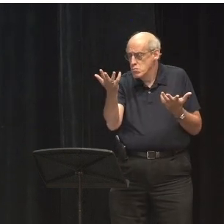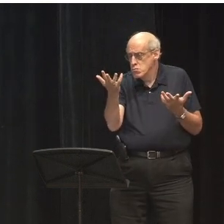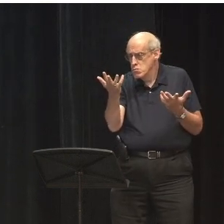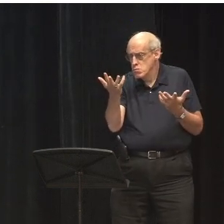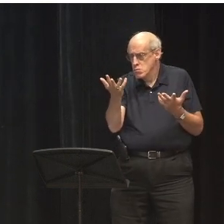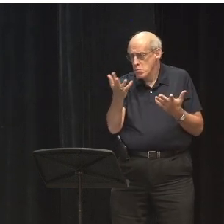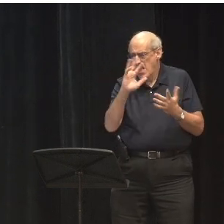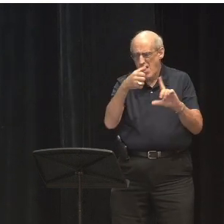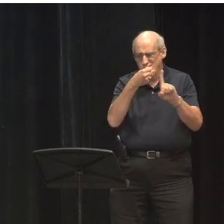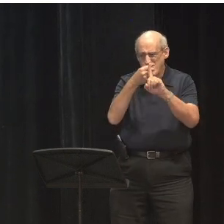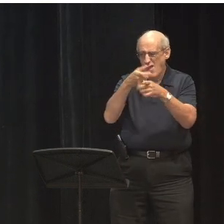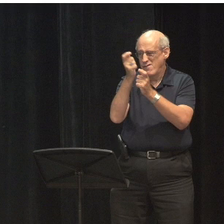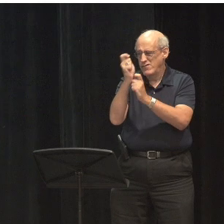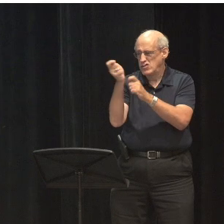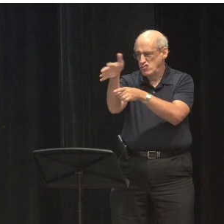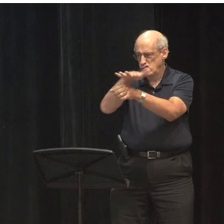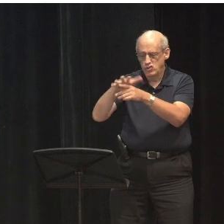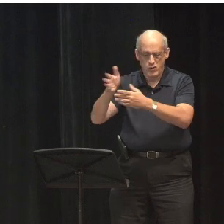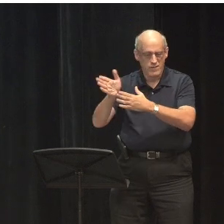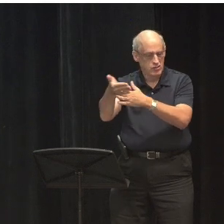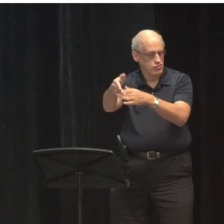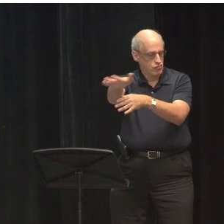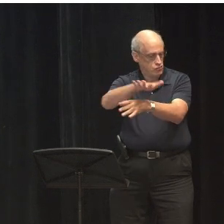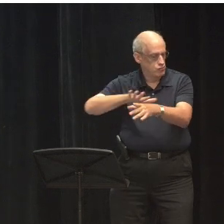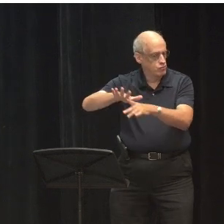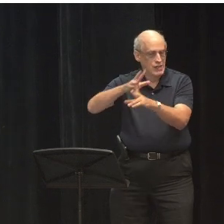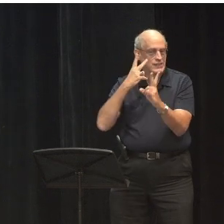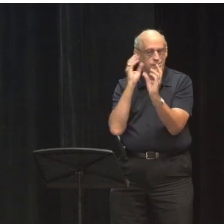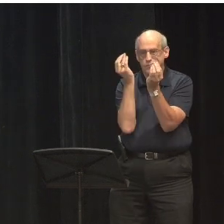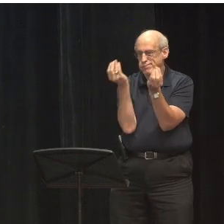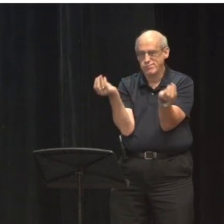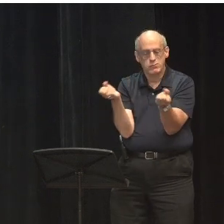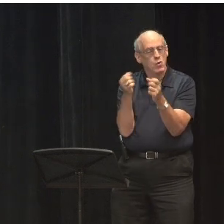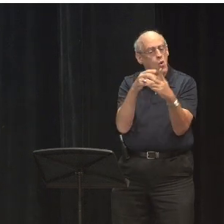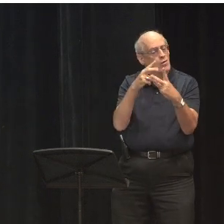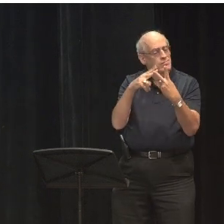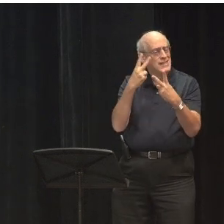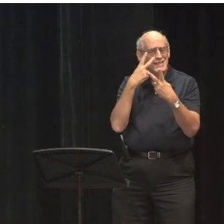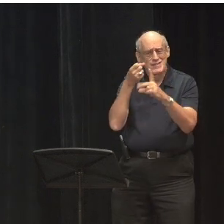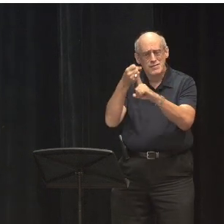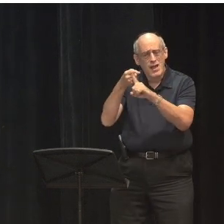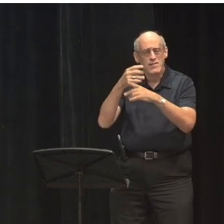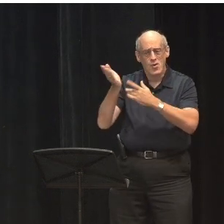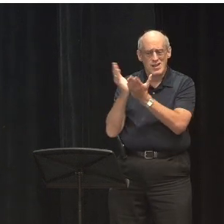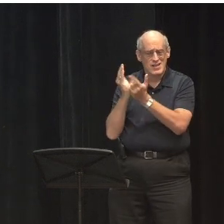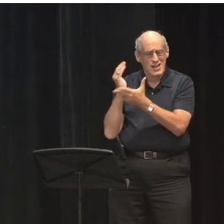the impact on fisheries or water quality in that embayment, or the impact on the